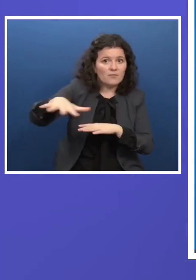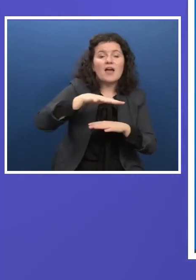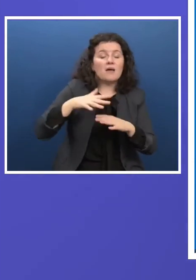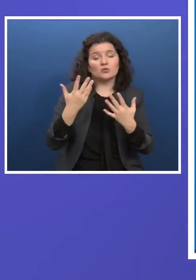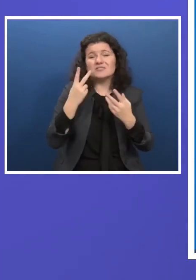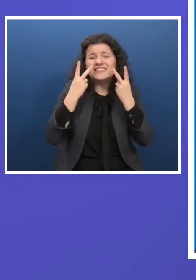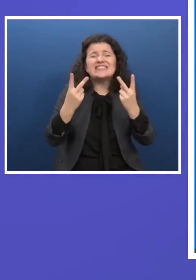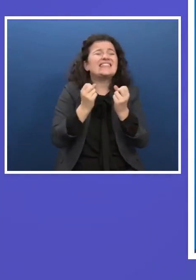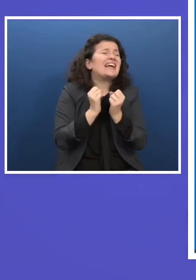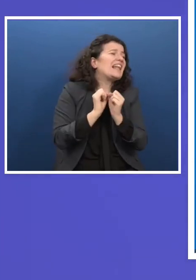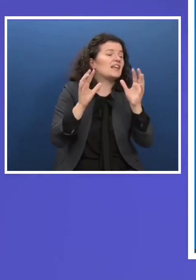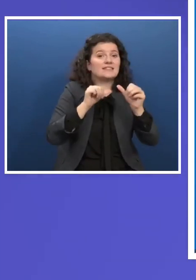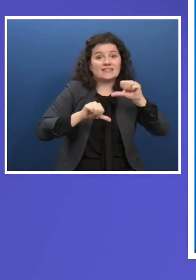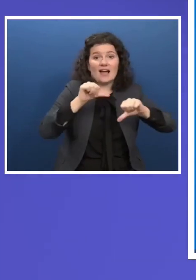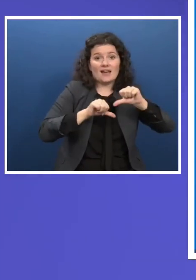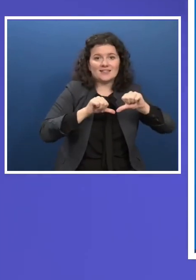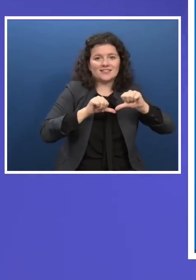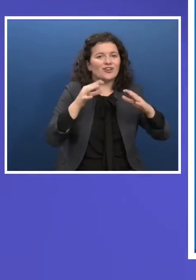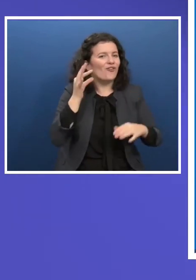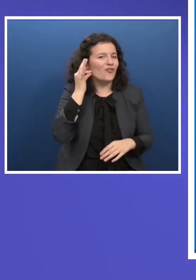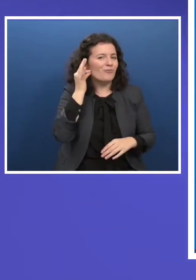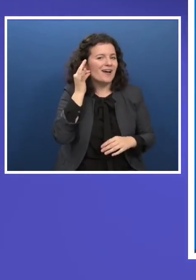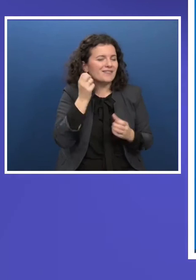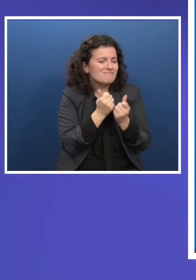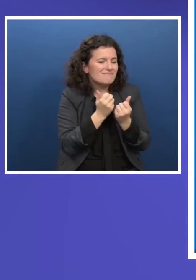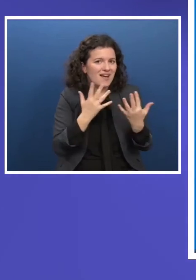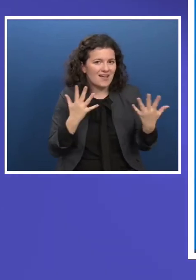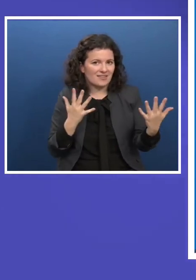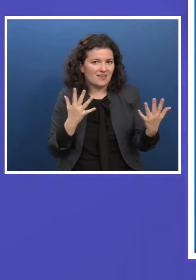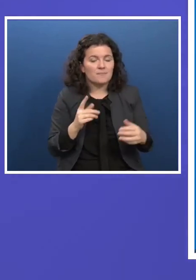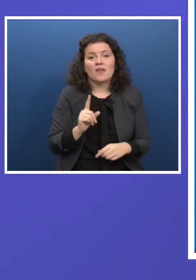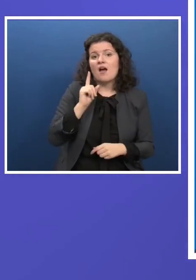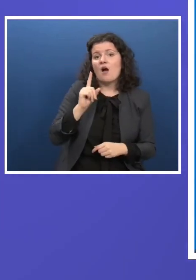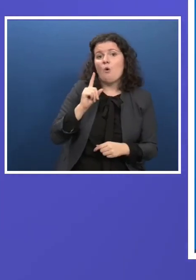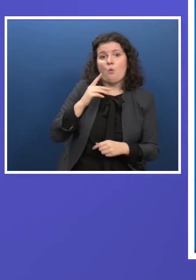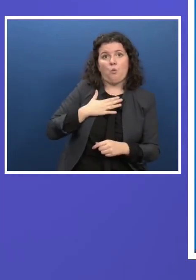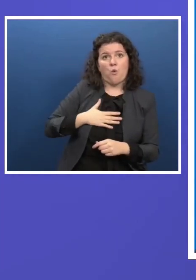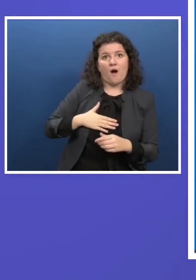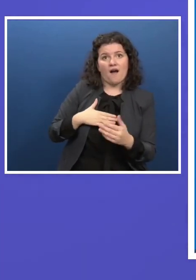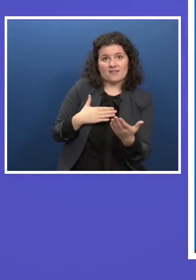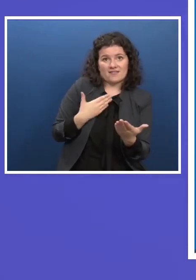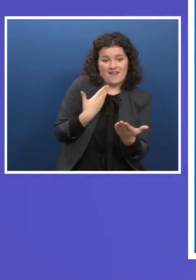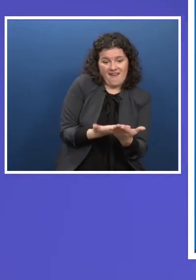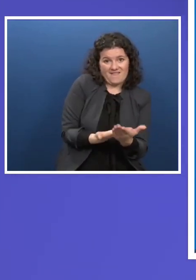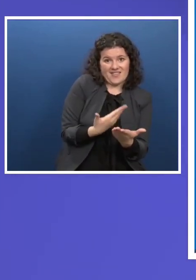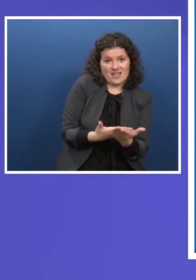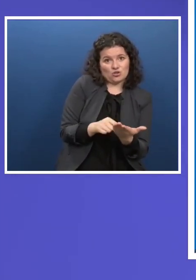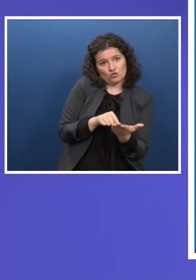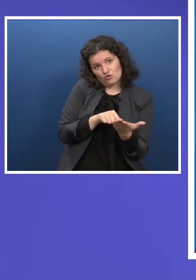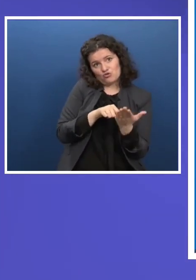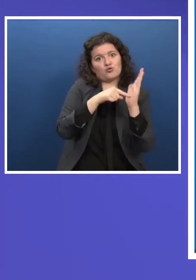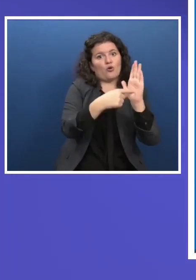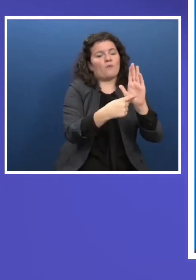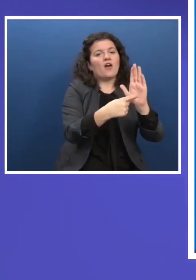comes to try and get that evidence into decision making, then we are confronting